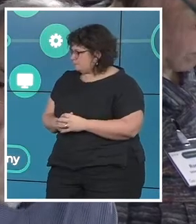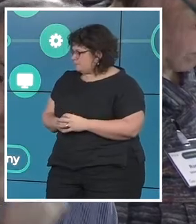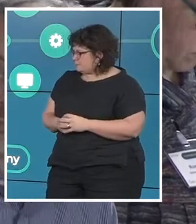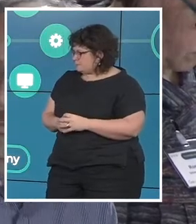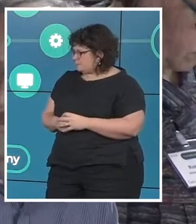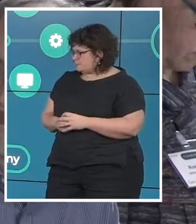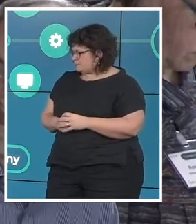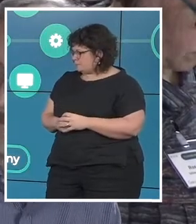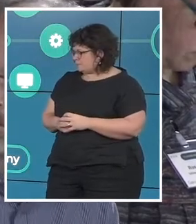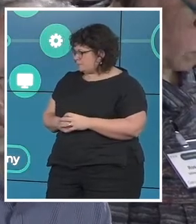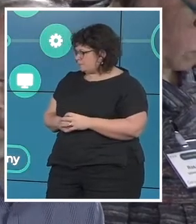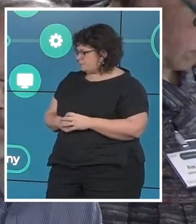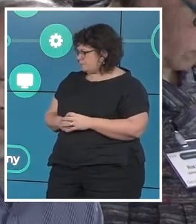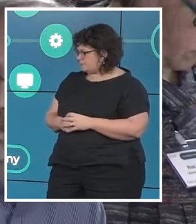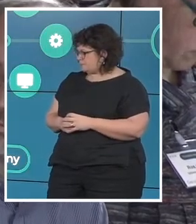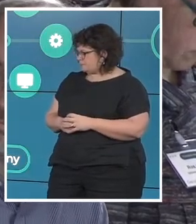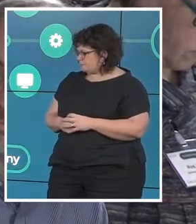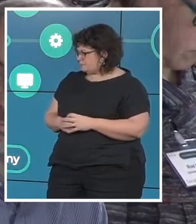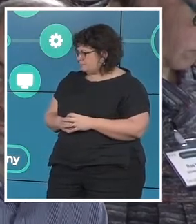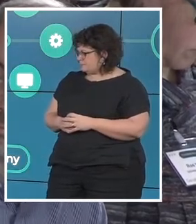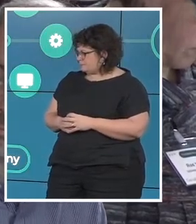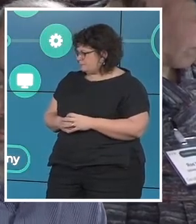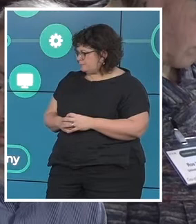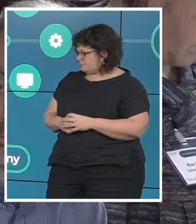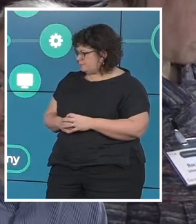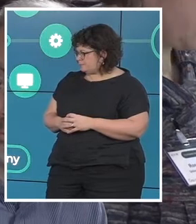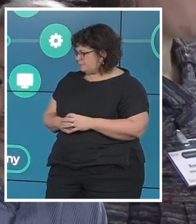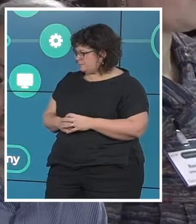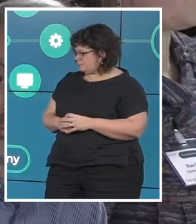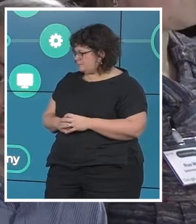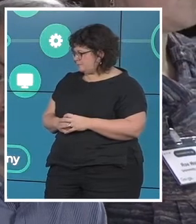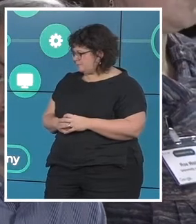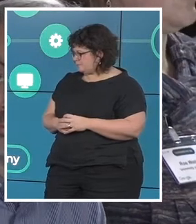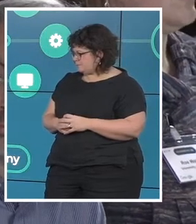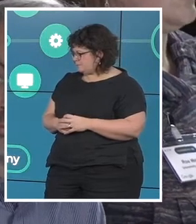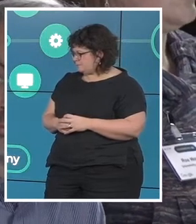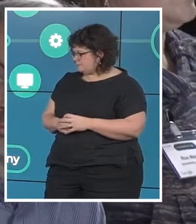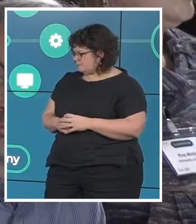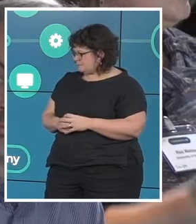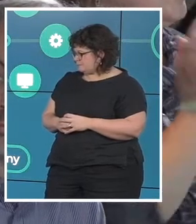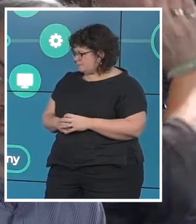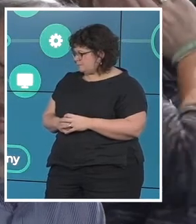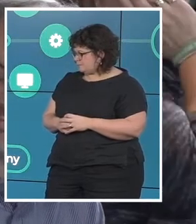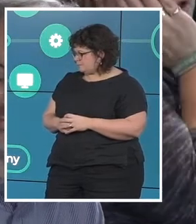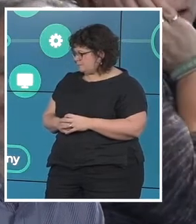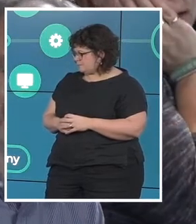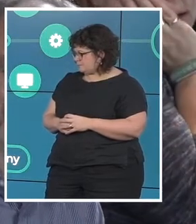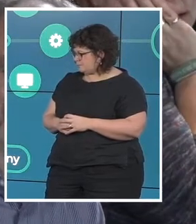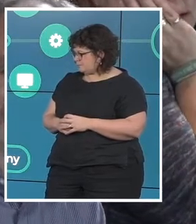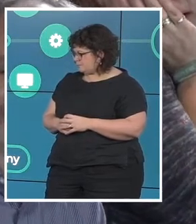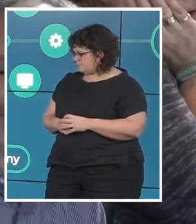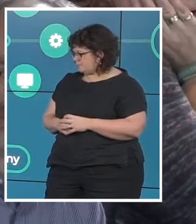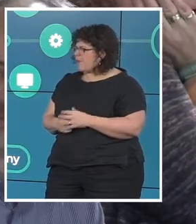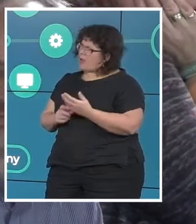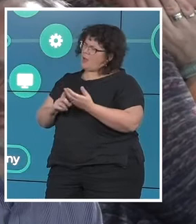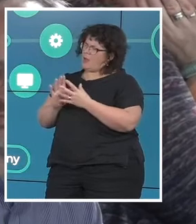in-staff thing. It was a while back, no captions on the video, and we lost the sound. And so only the lip readers in the audience had any